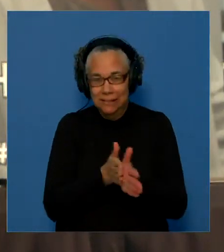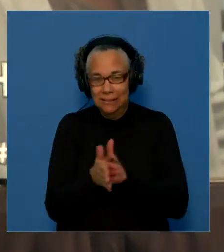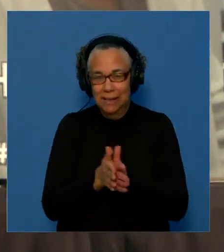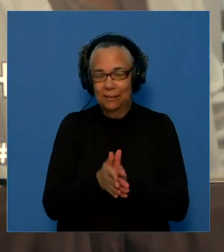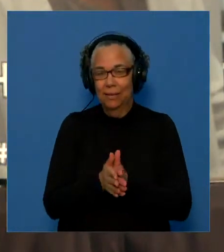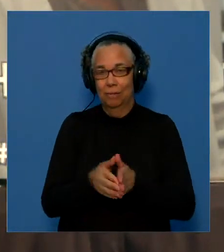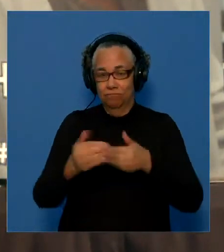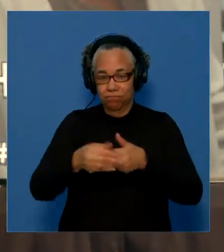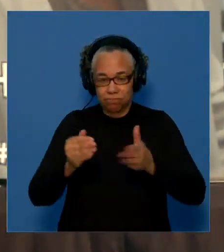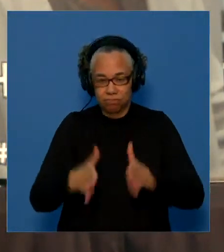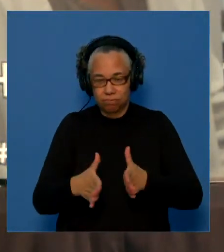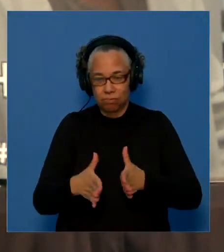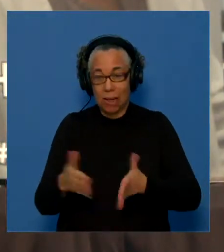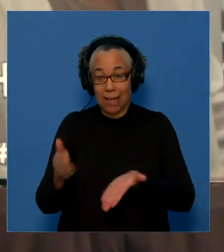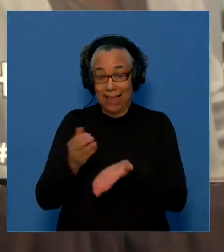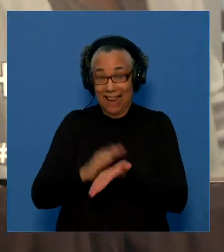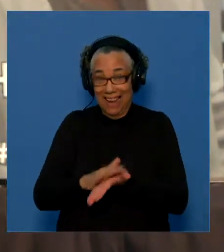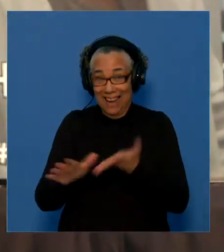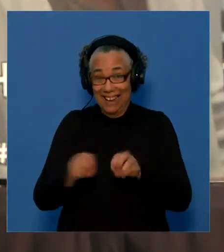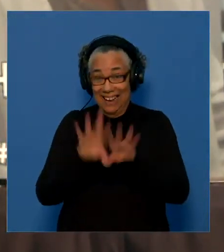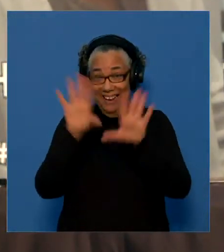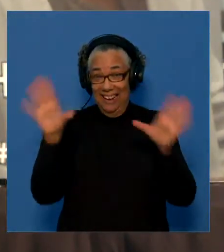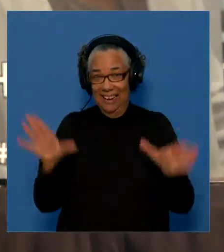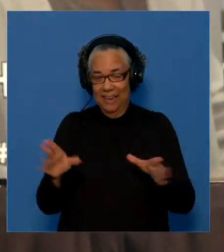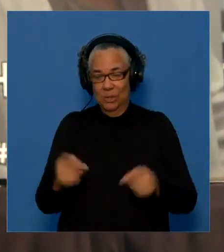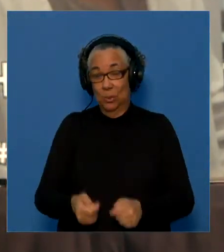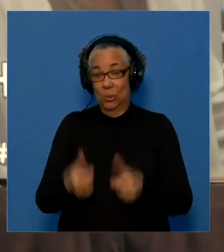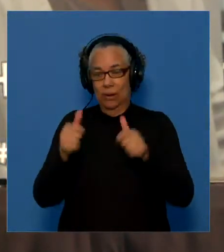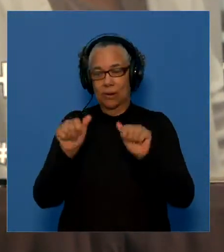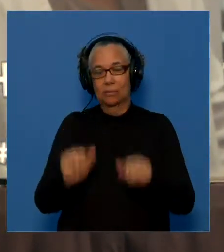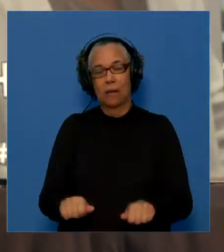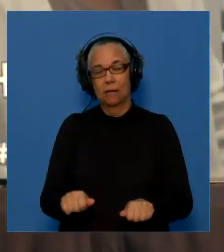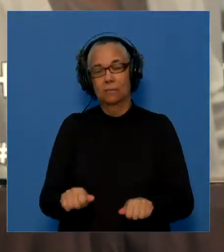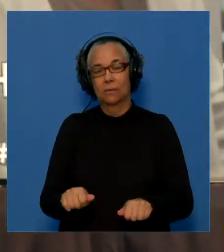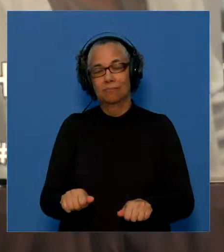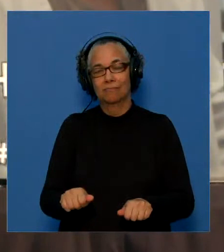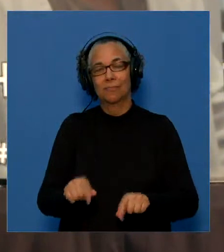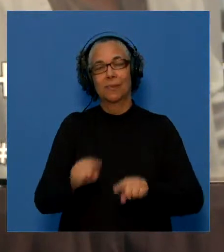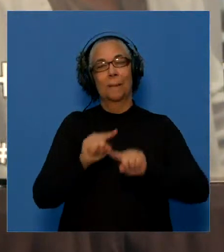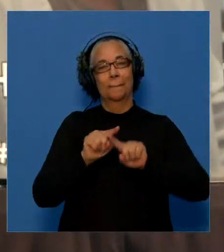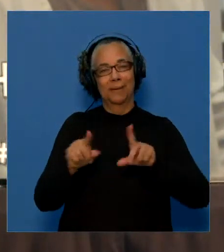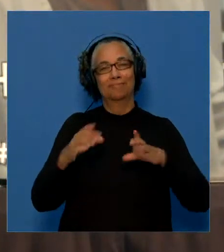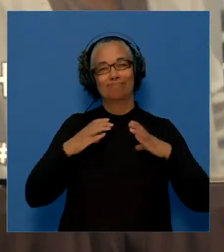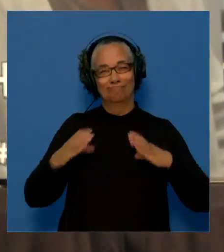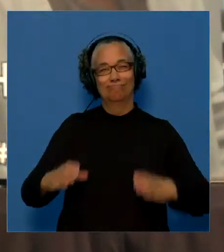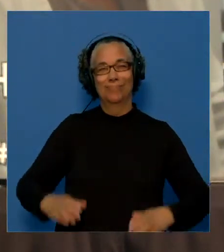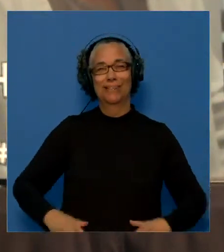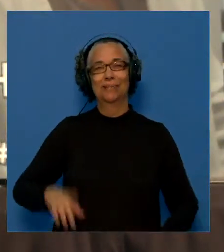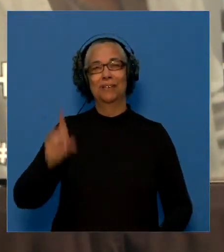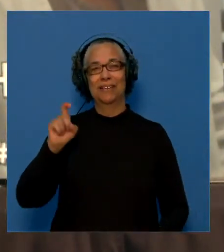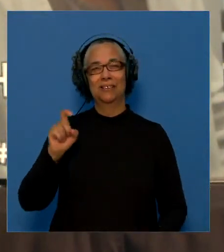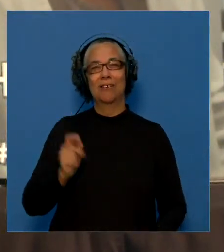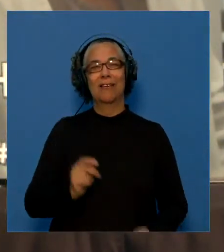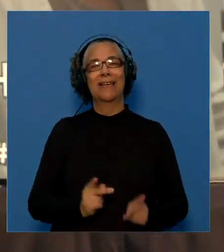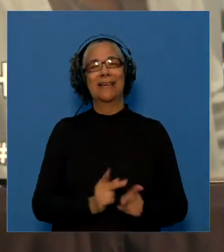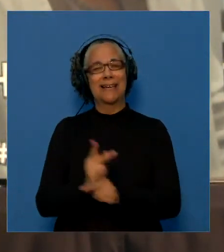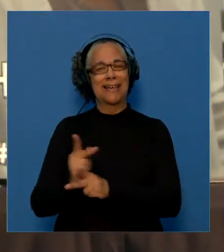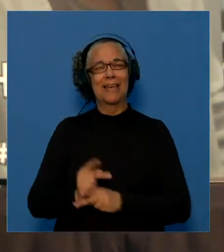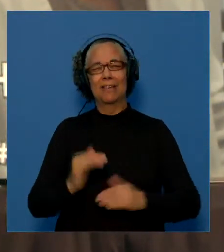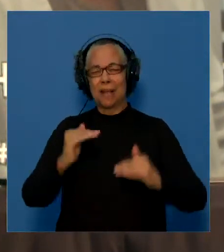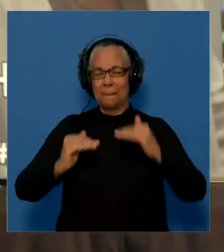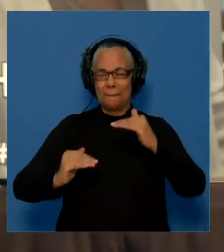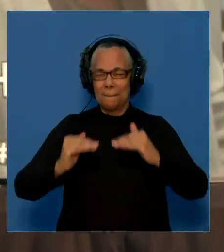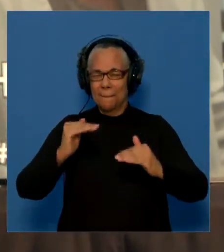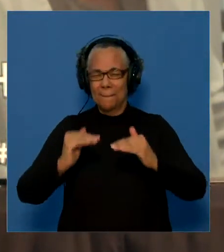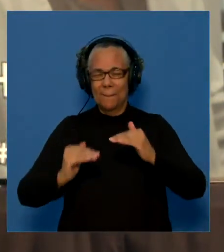cleared as swiftly and as efficiently as possible. However, Customs must also carefully balance their approach to